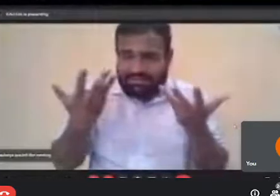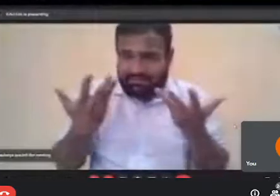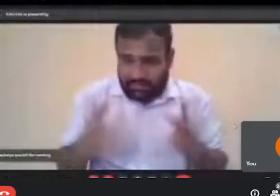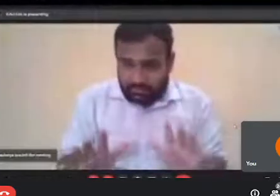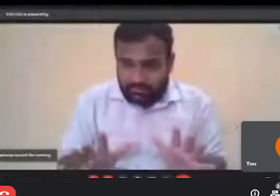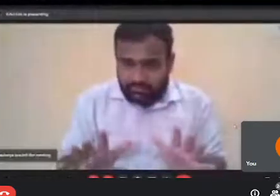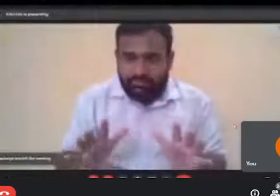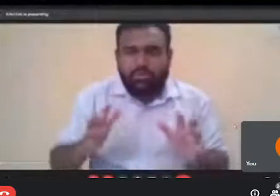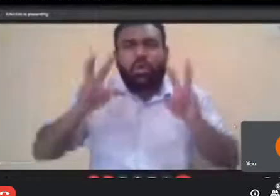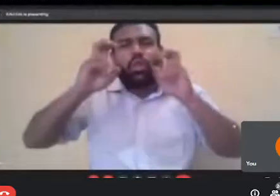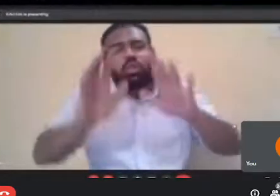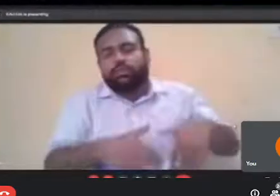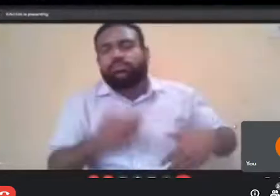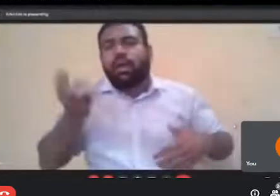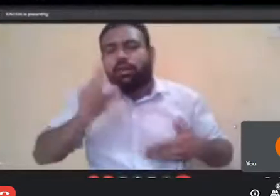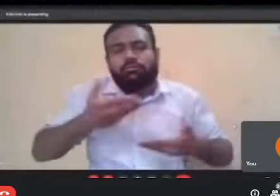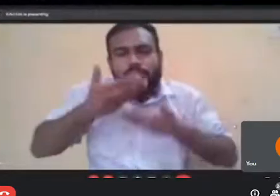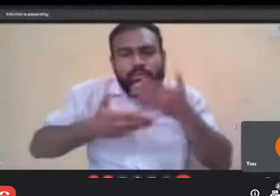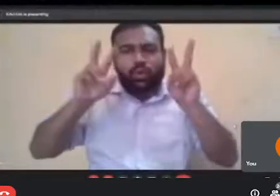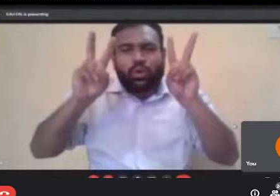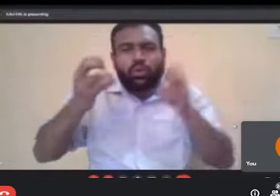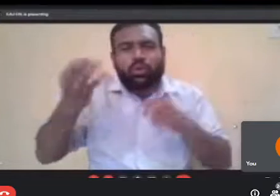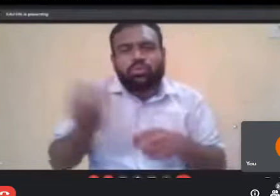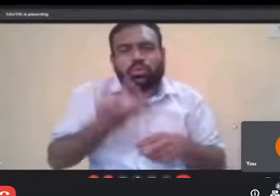something really important was the